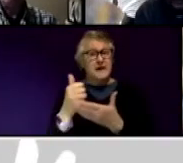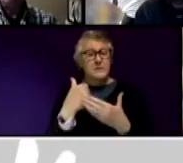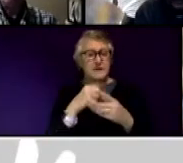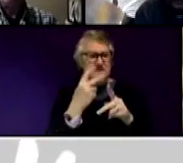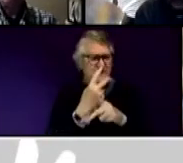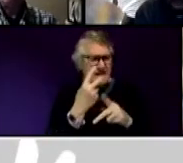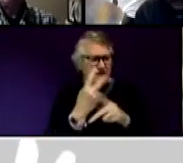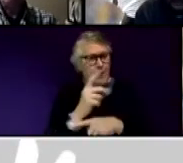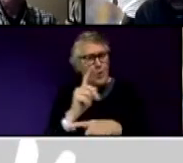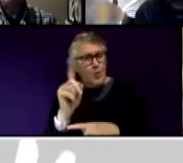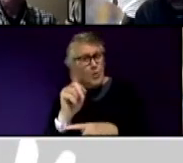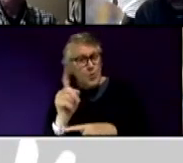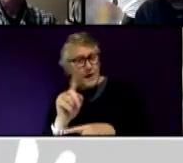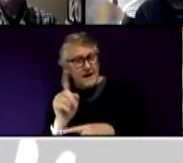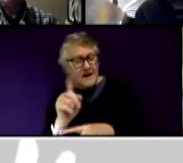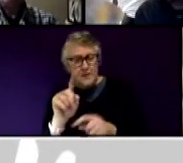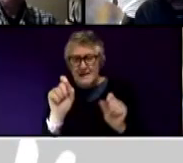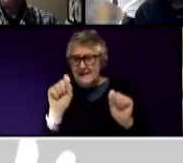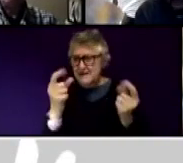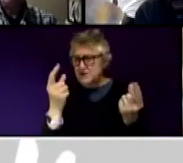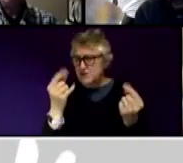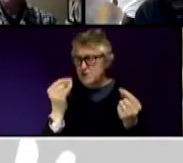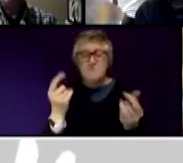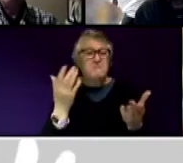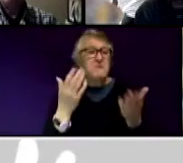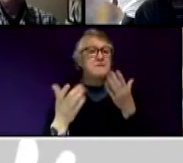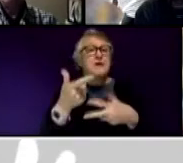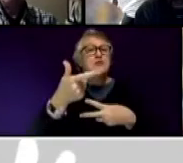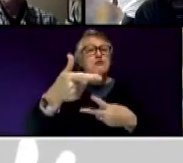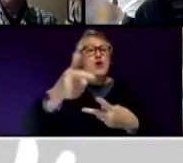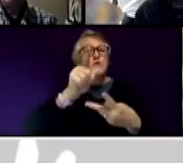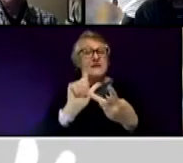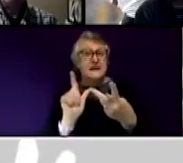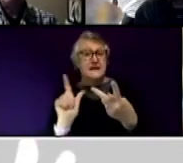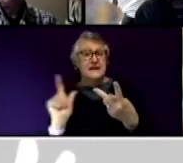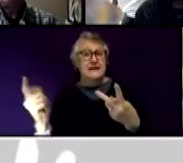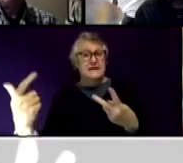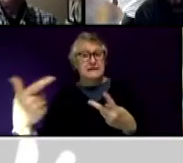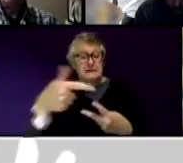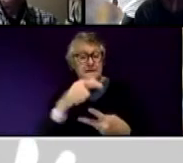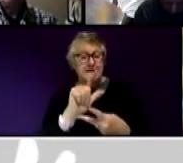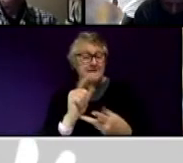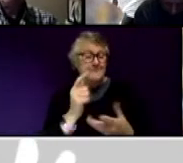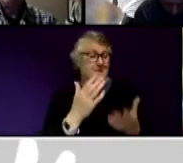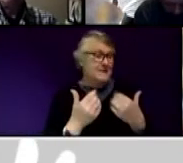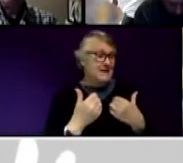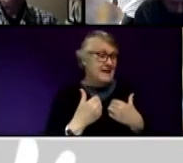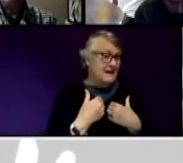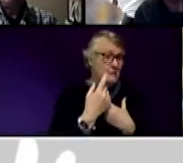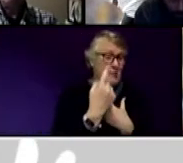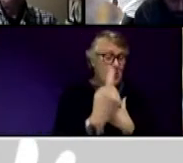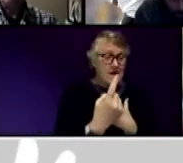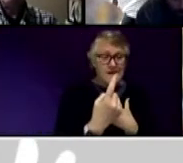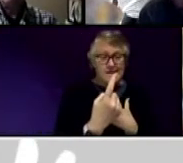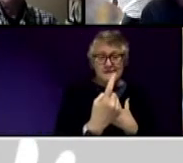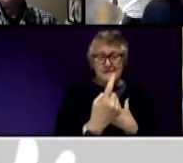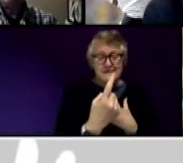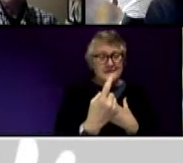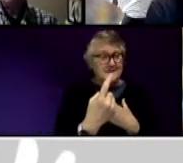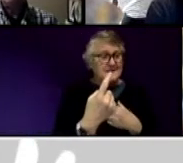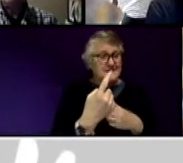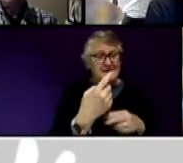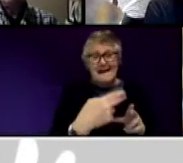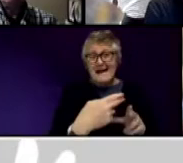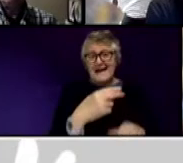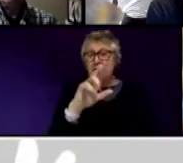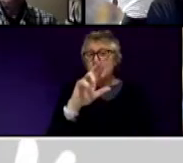For example, maybe have 1 month or two or a quarter at Rahab's Daughters, for example. So we can